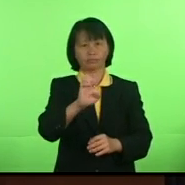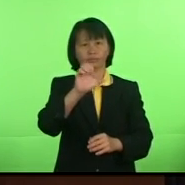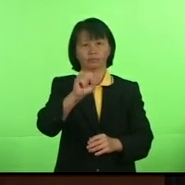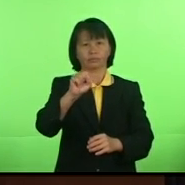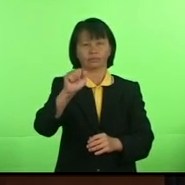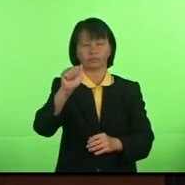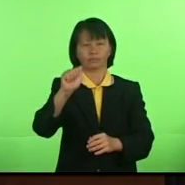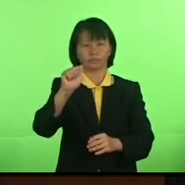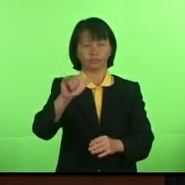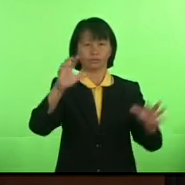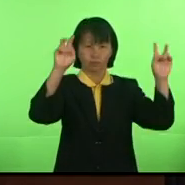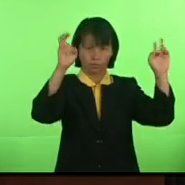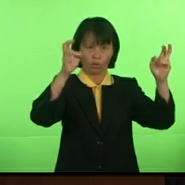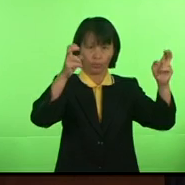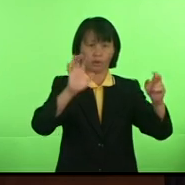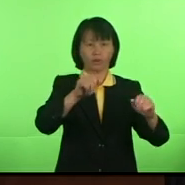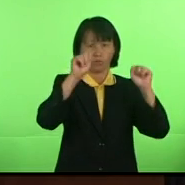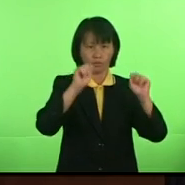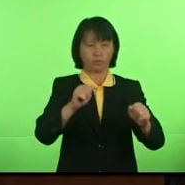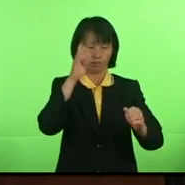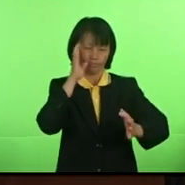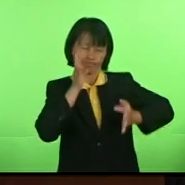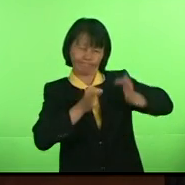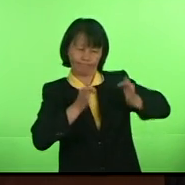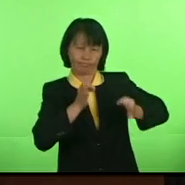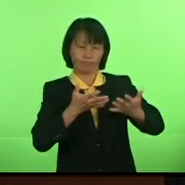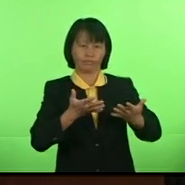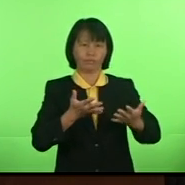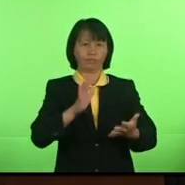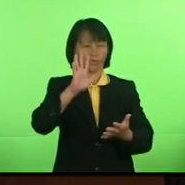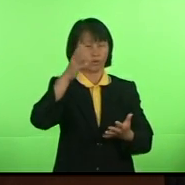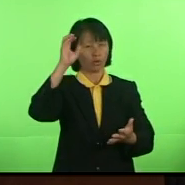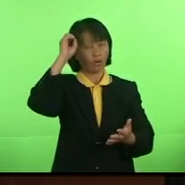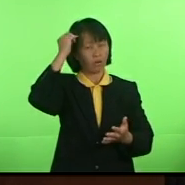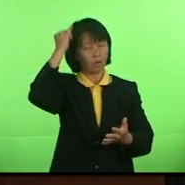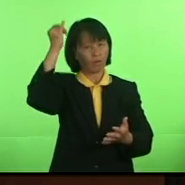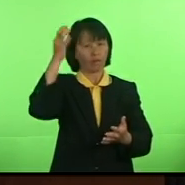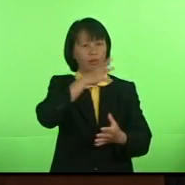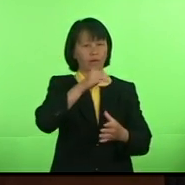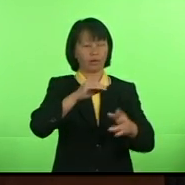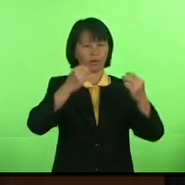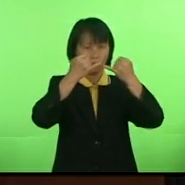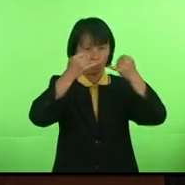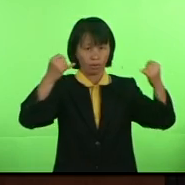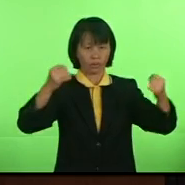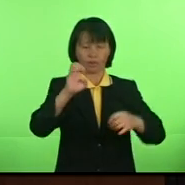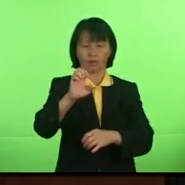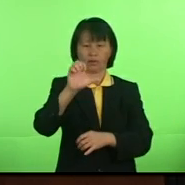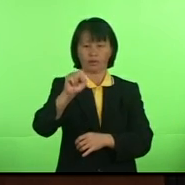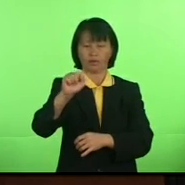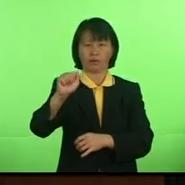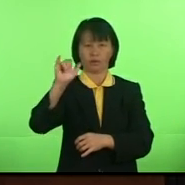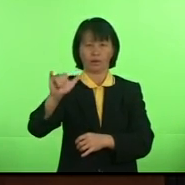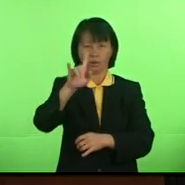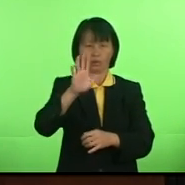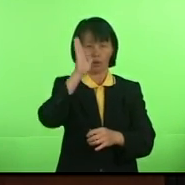expected to make judgment, okay, or form an opinion on the type of essay you are